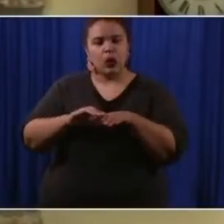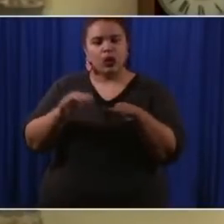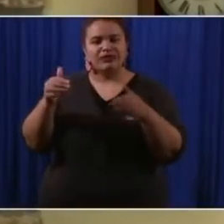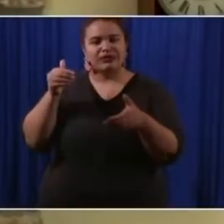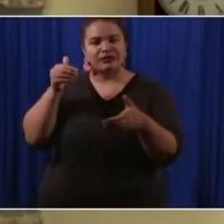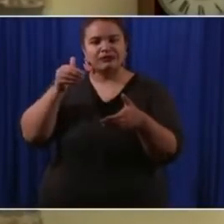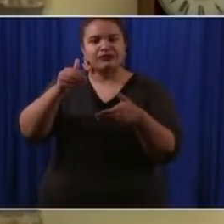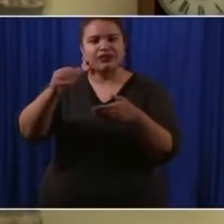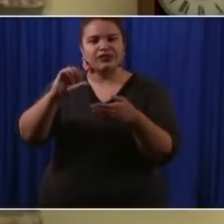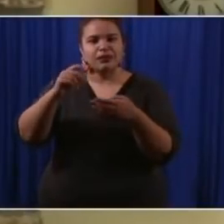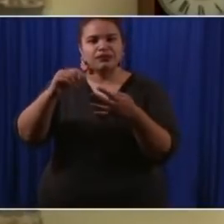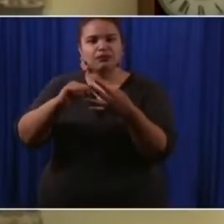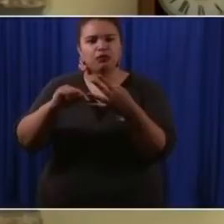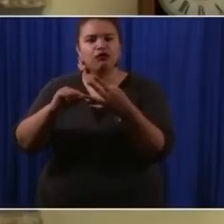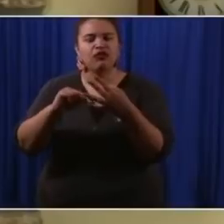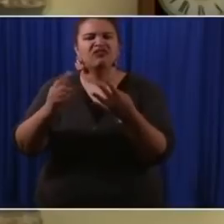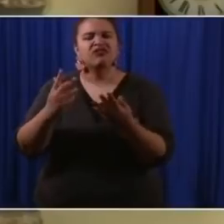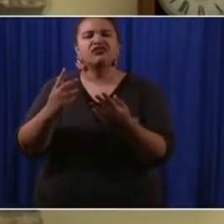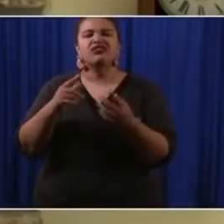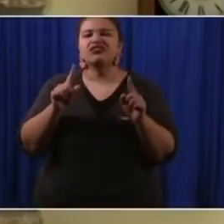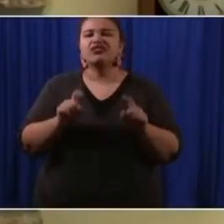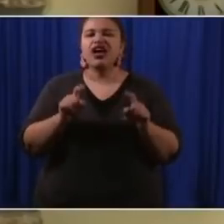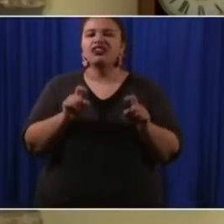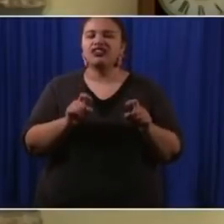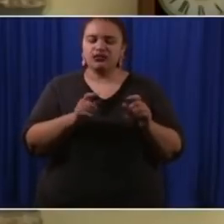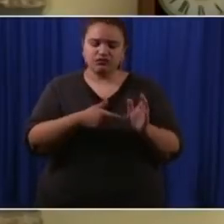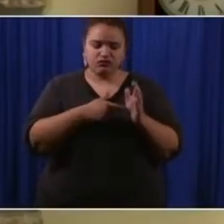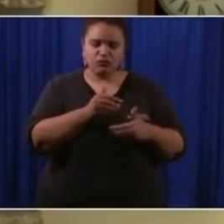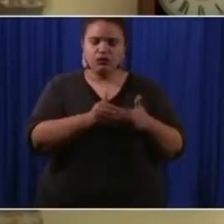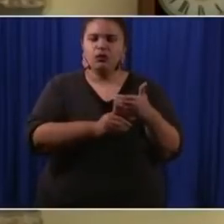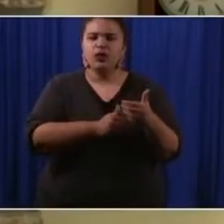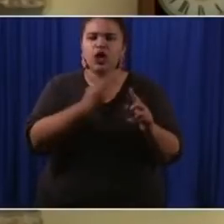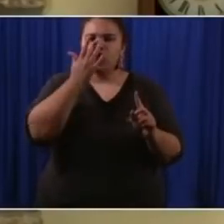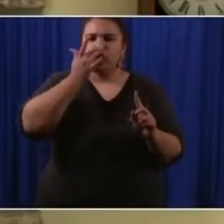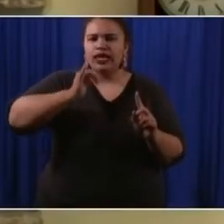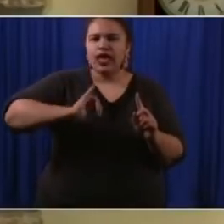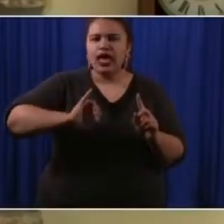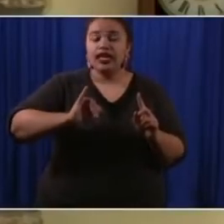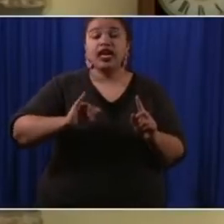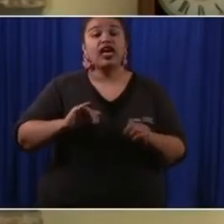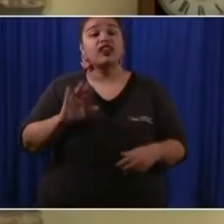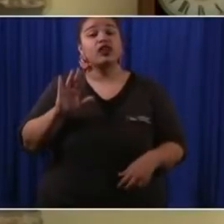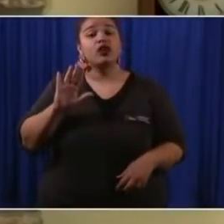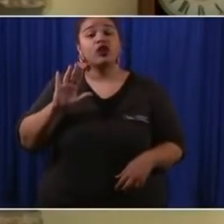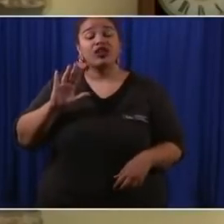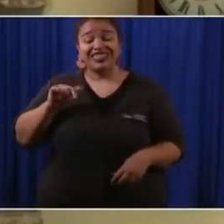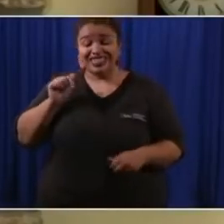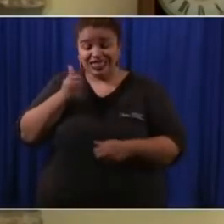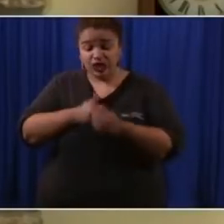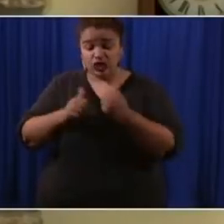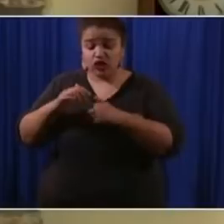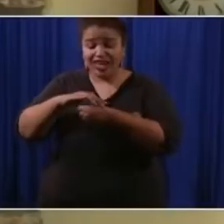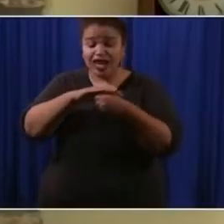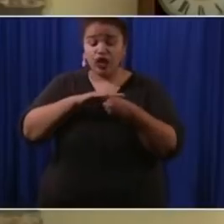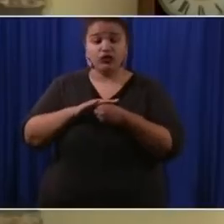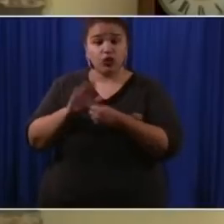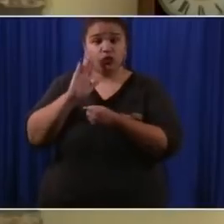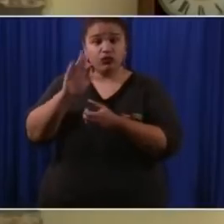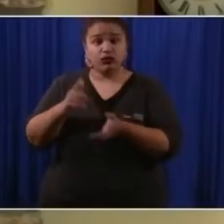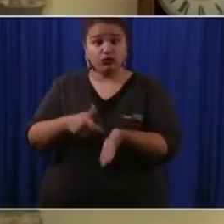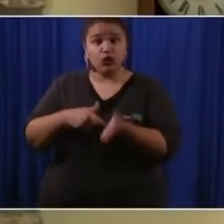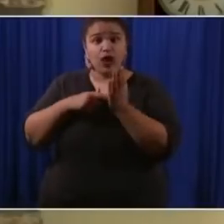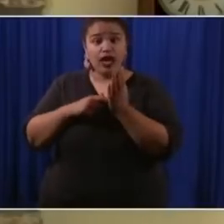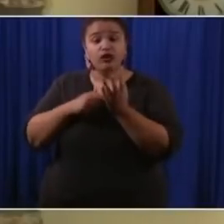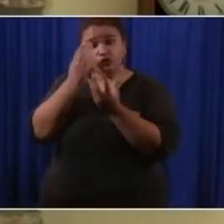will surround that? And will your administration also be reporting cases and whatnot like you have with long-term care